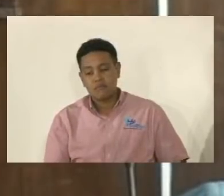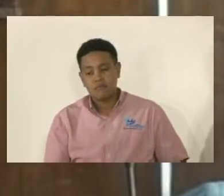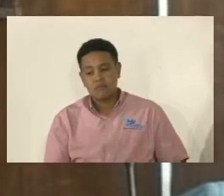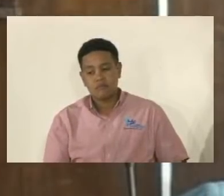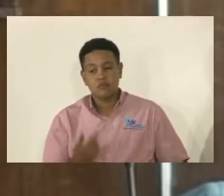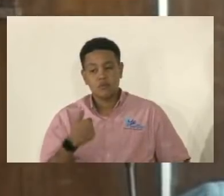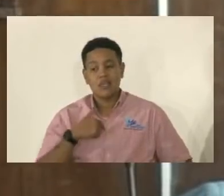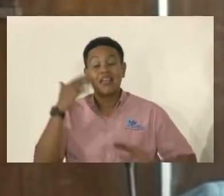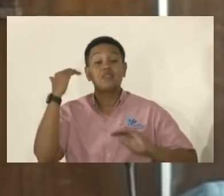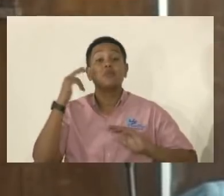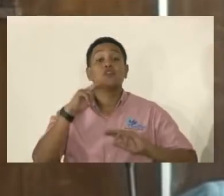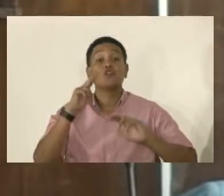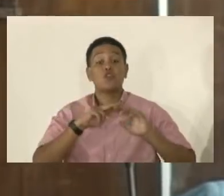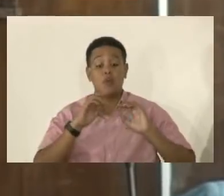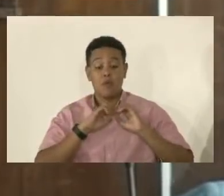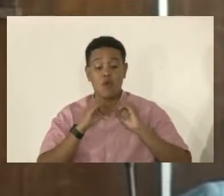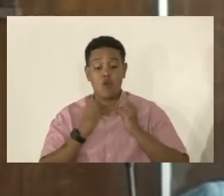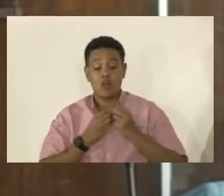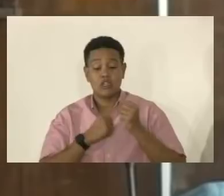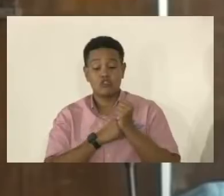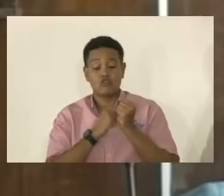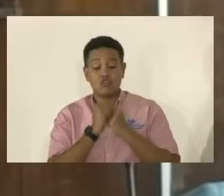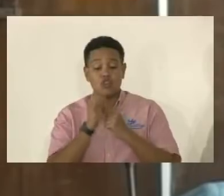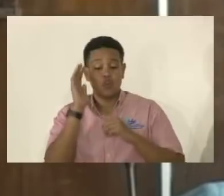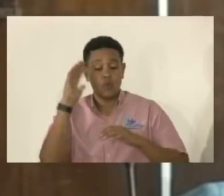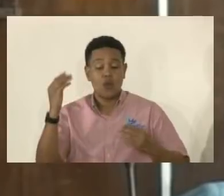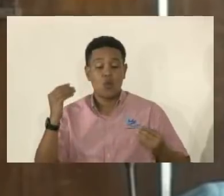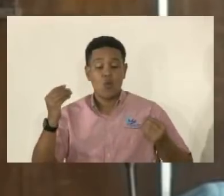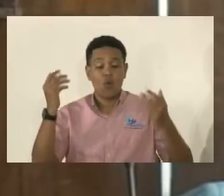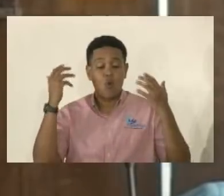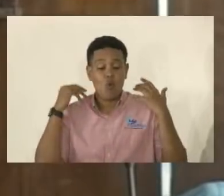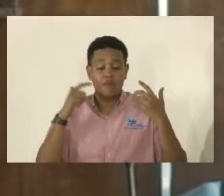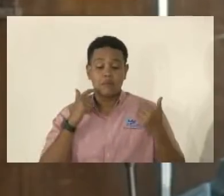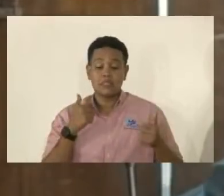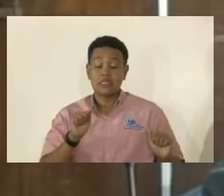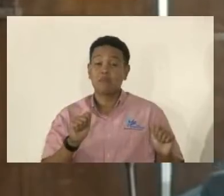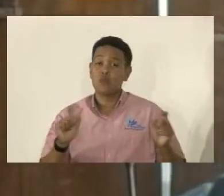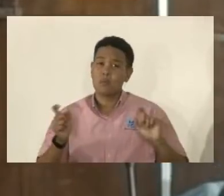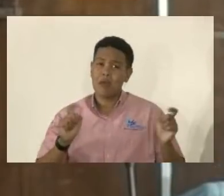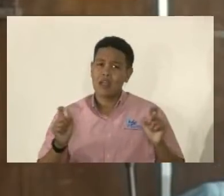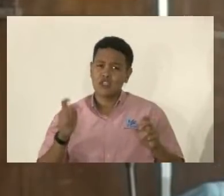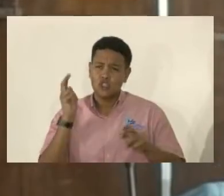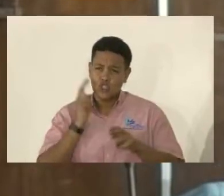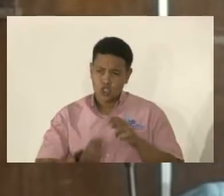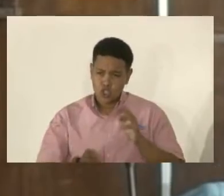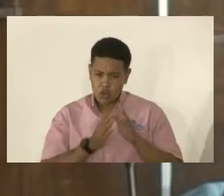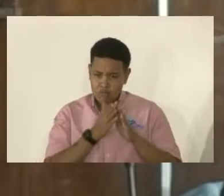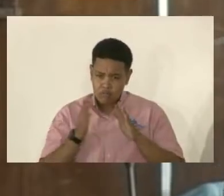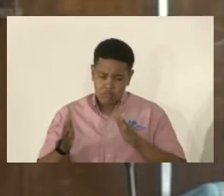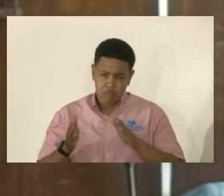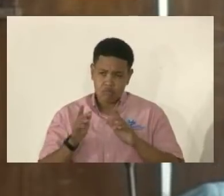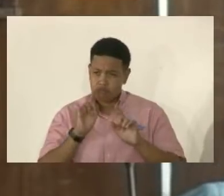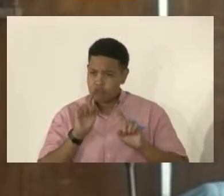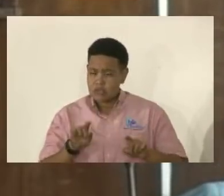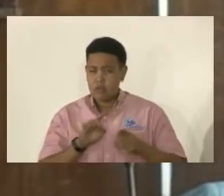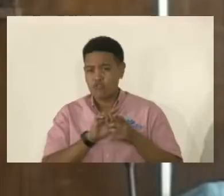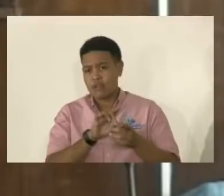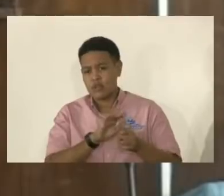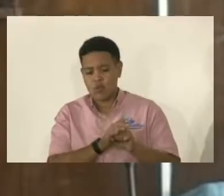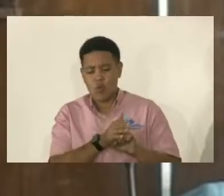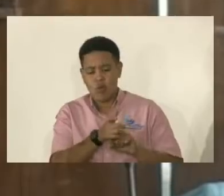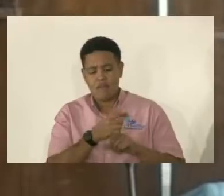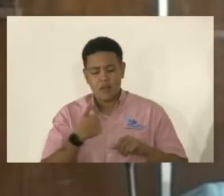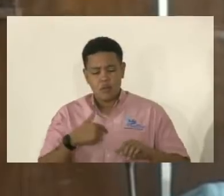normal organizational structures would be overwhelmed in just attempting to manage the short-term tactical response to the pandemic.